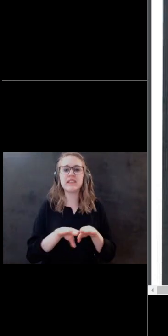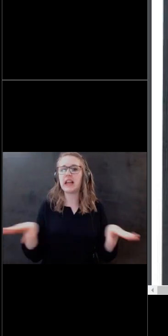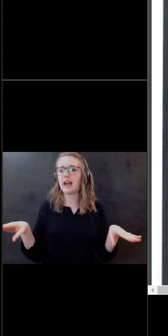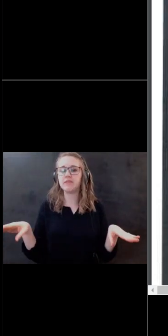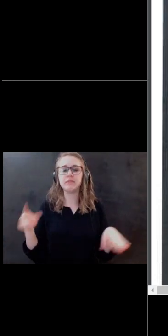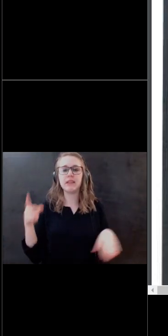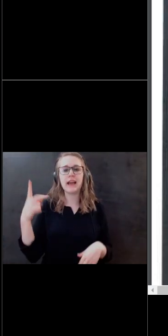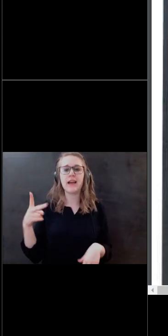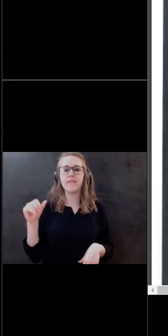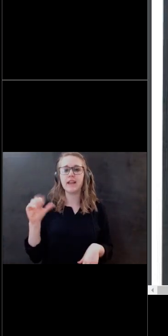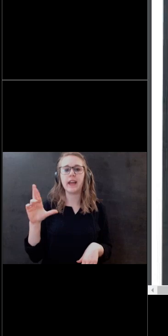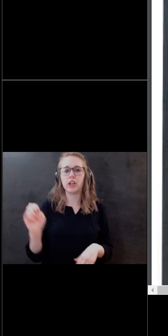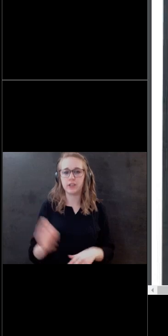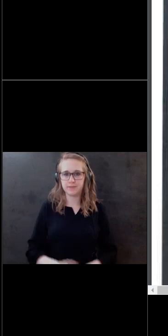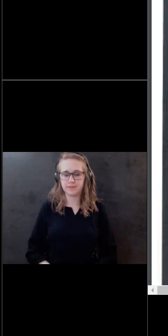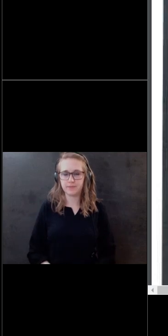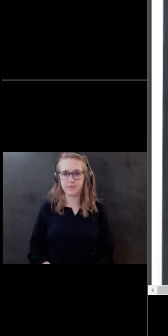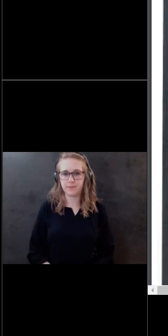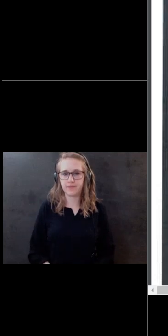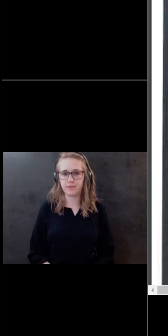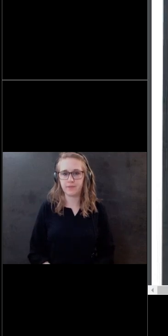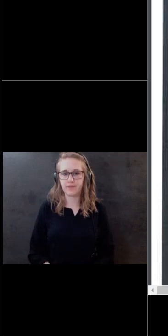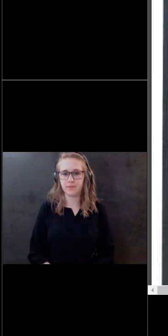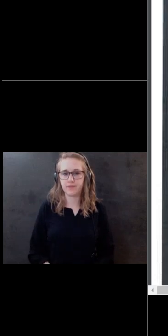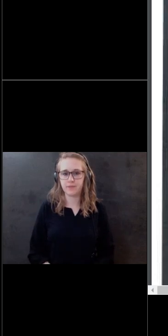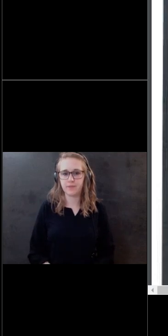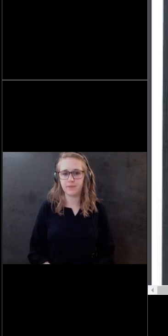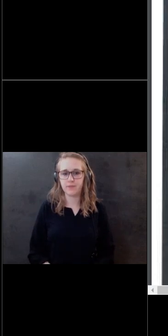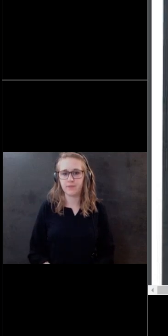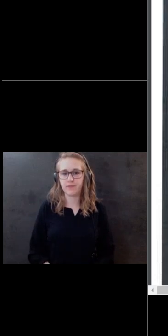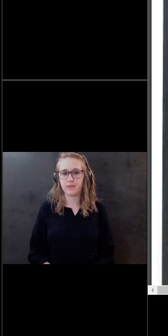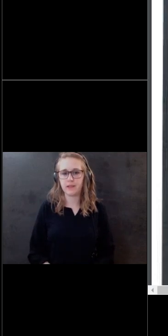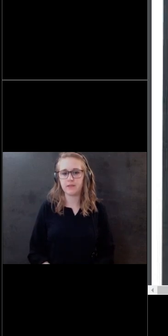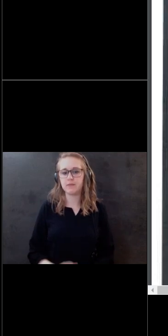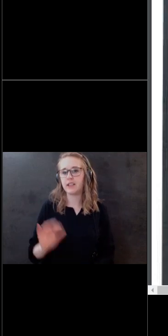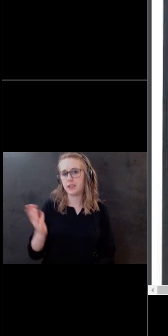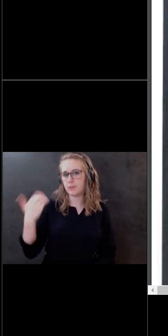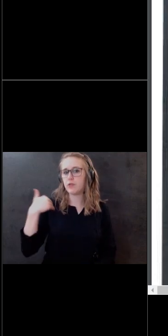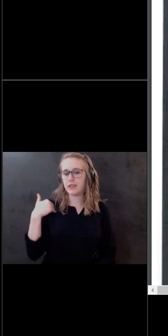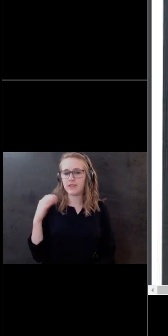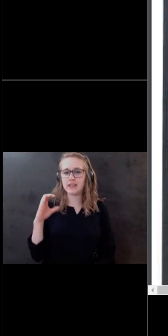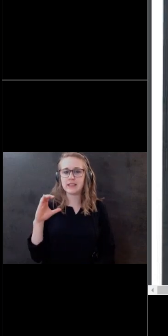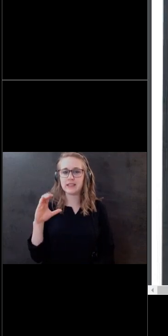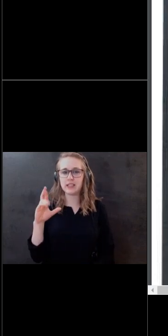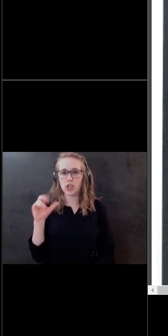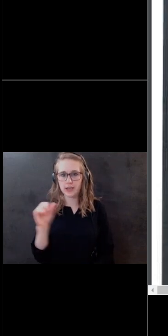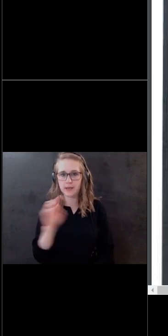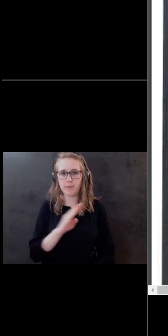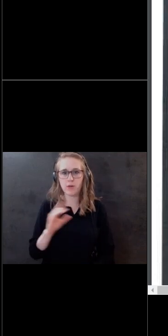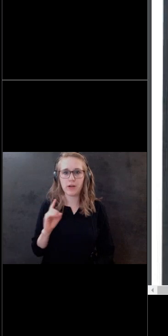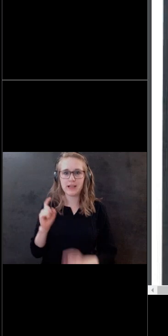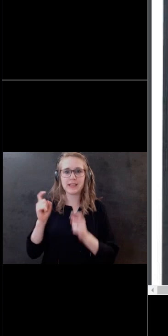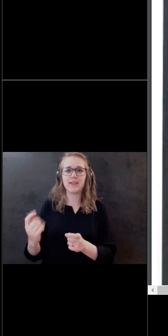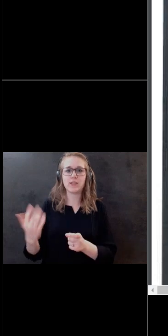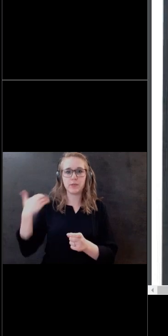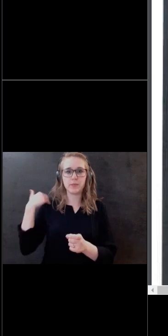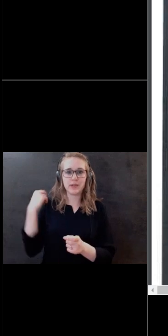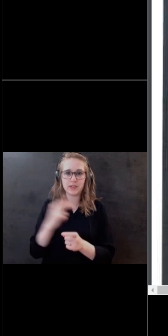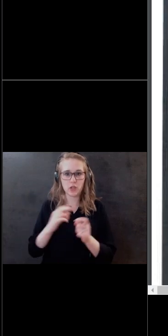half an acre, as it was when the previous CRA board gave it to the previous